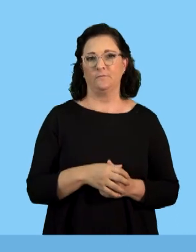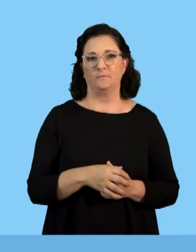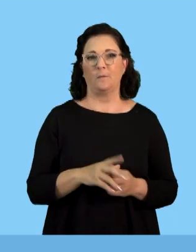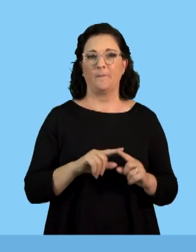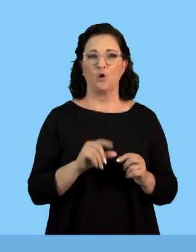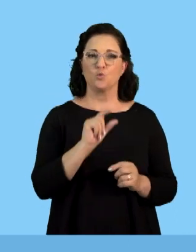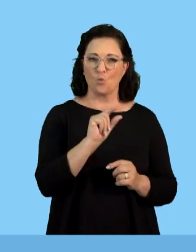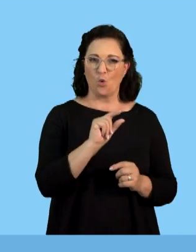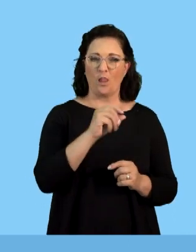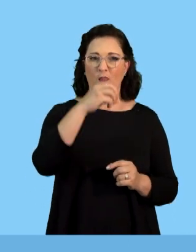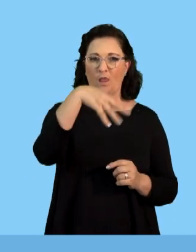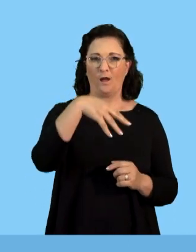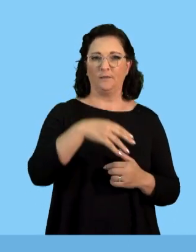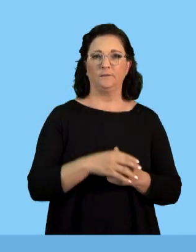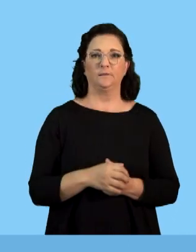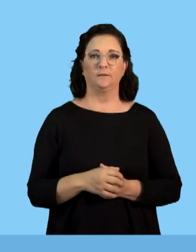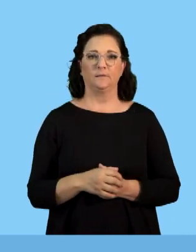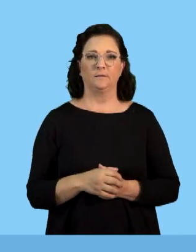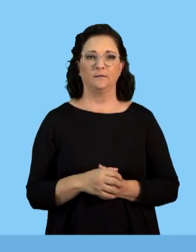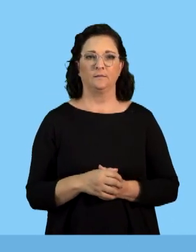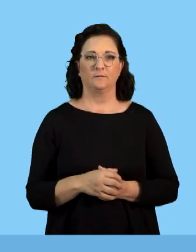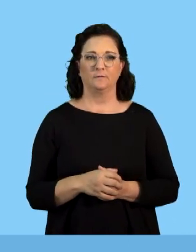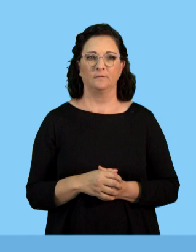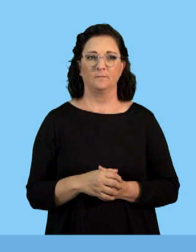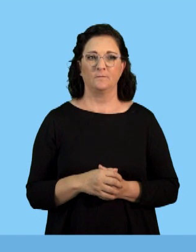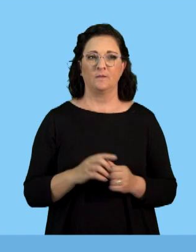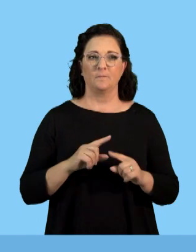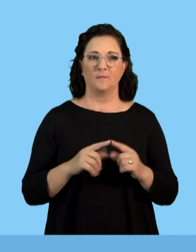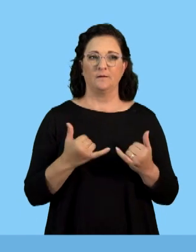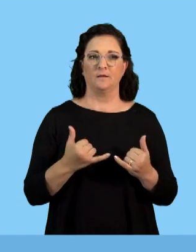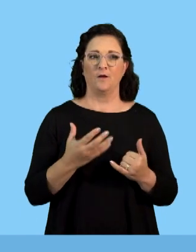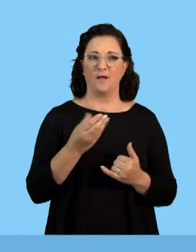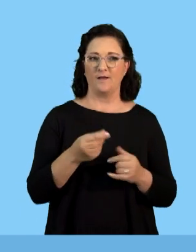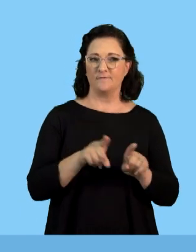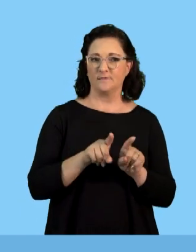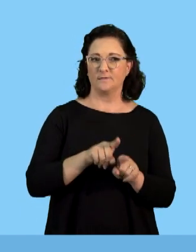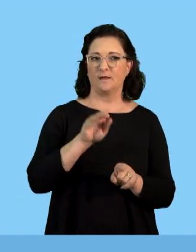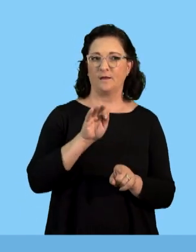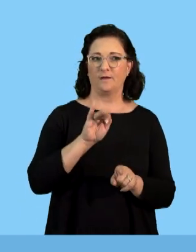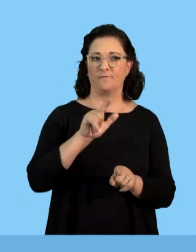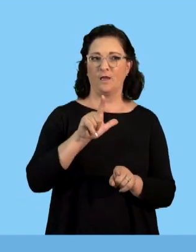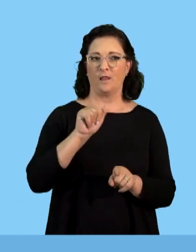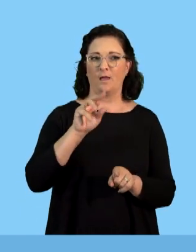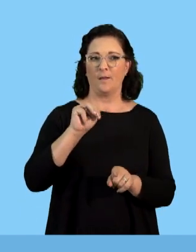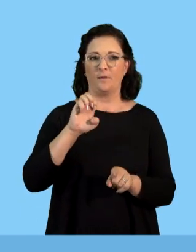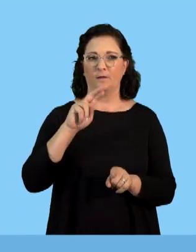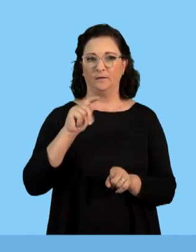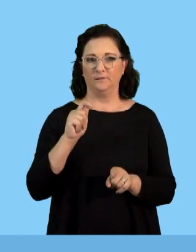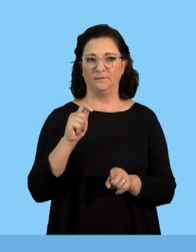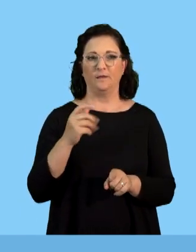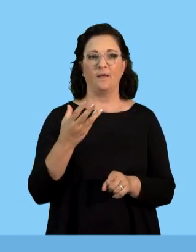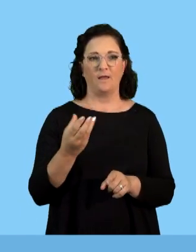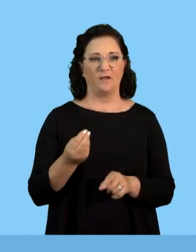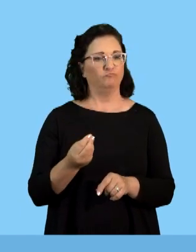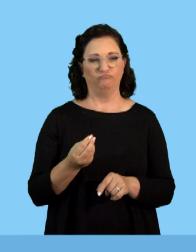small lights, but they do not have a filament like an incandescent bulb that it has. So the incandescent bulb has